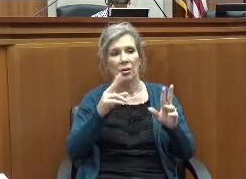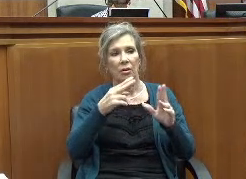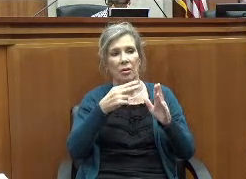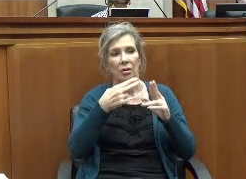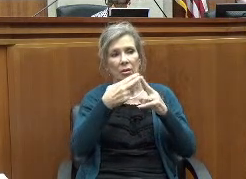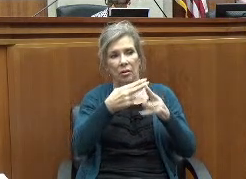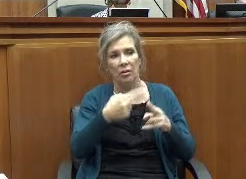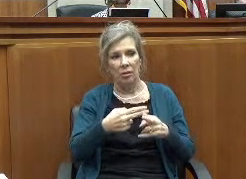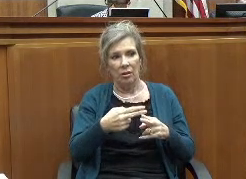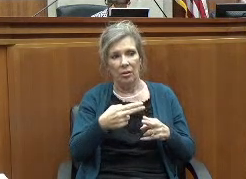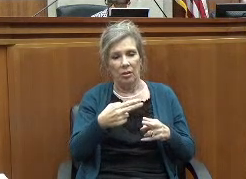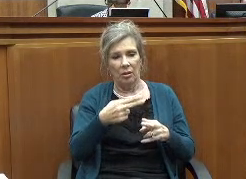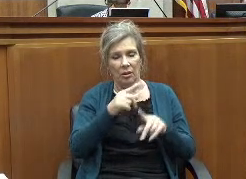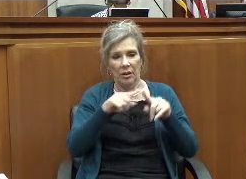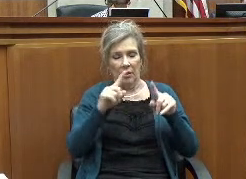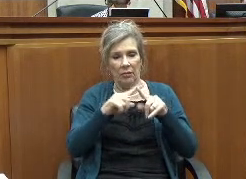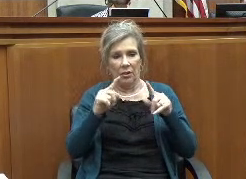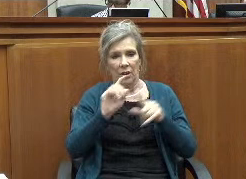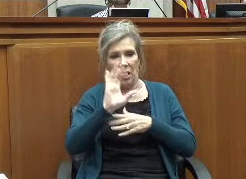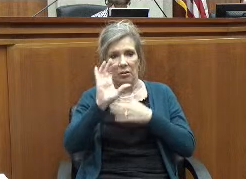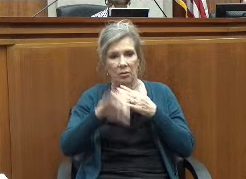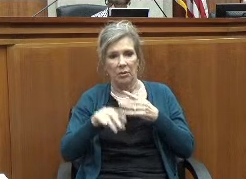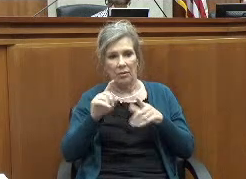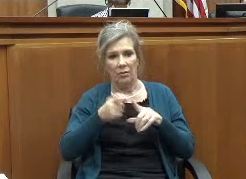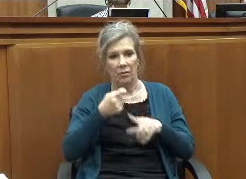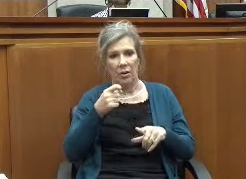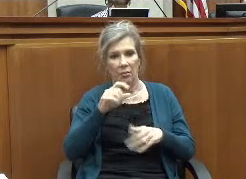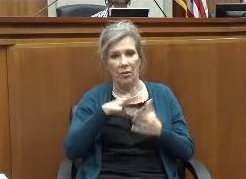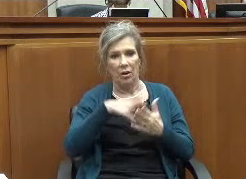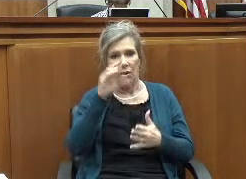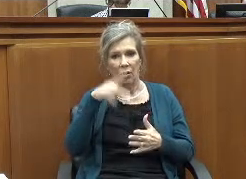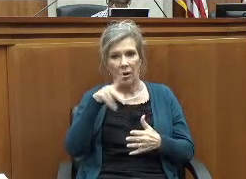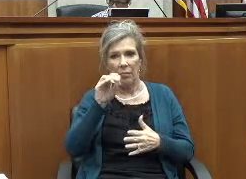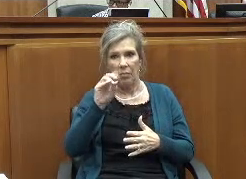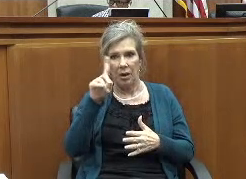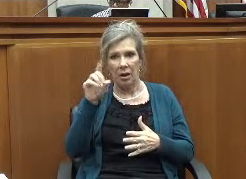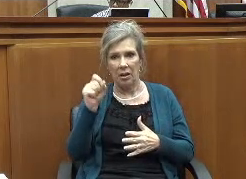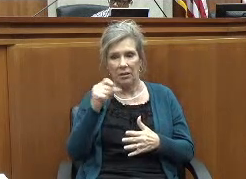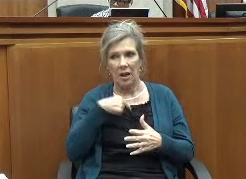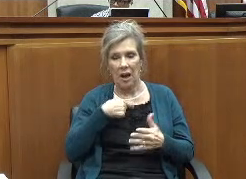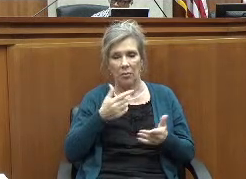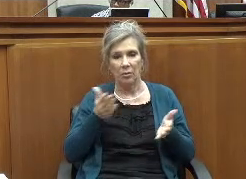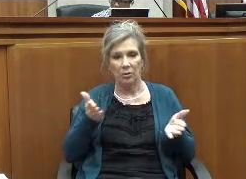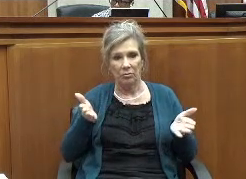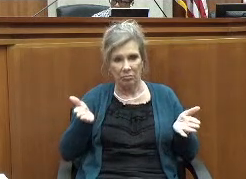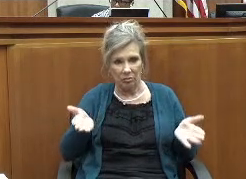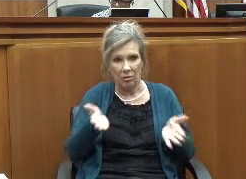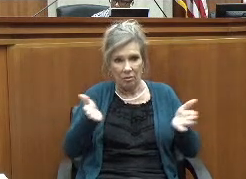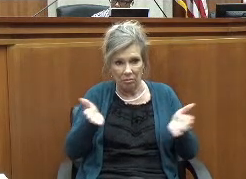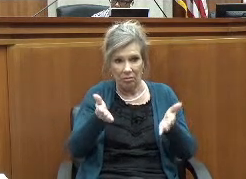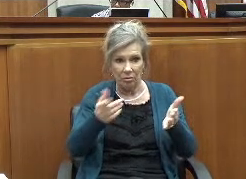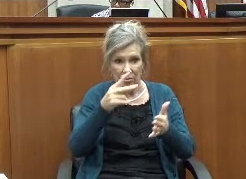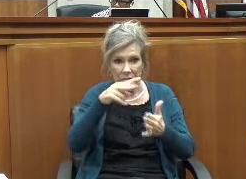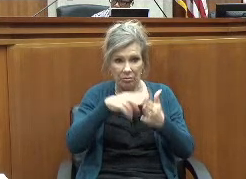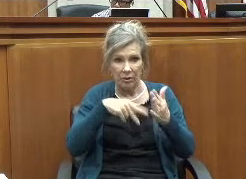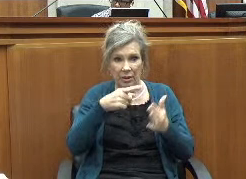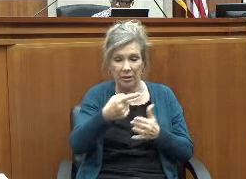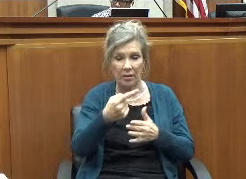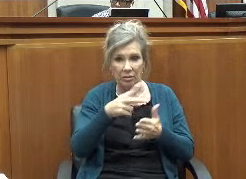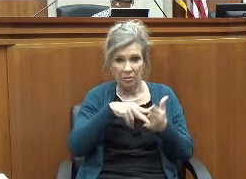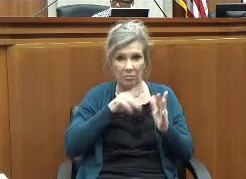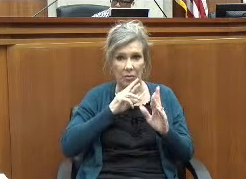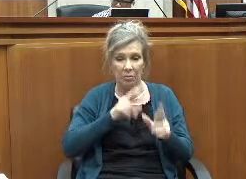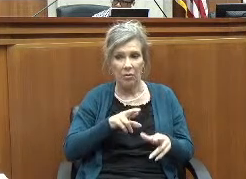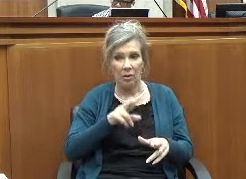pods. If you have not read this auditor's report, I would strongly encourage you to do so. While I